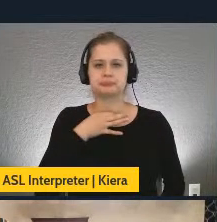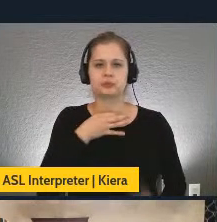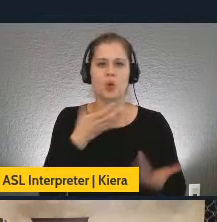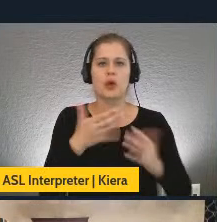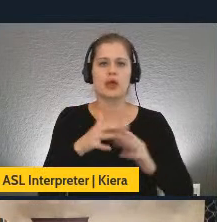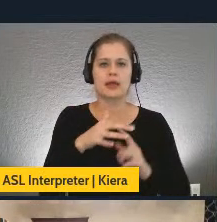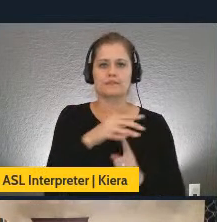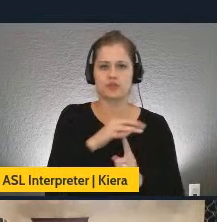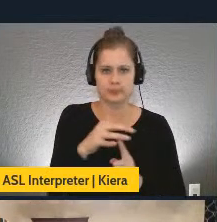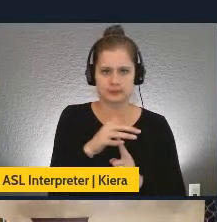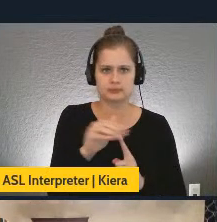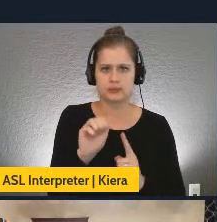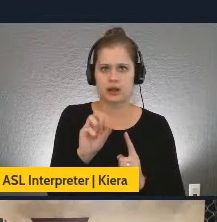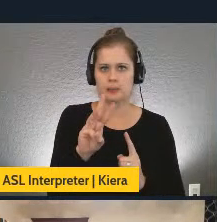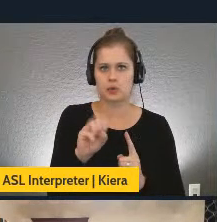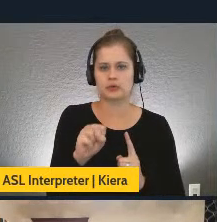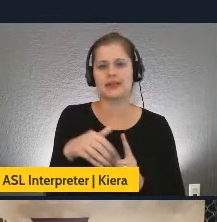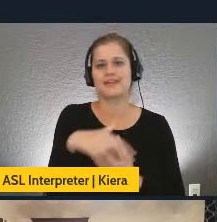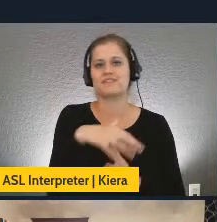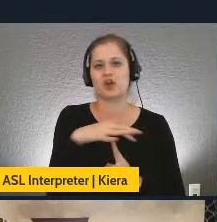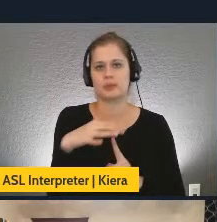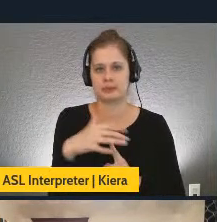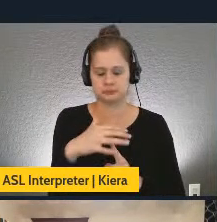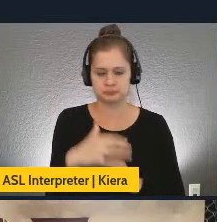the AWS environment that we were in.